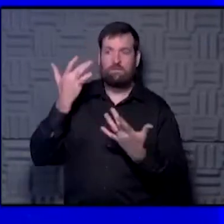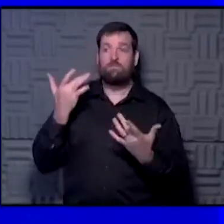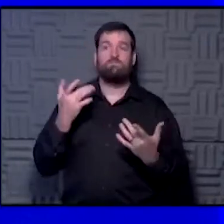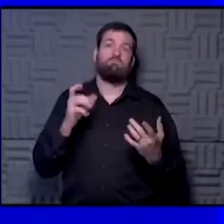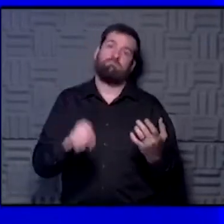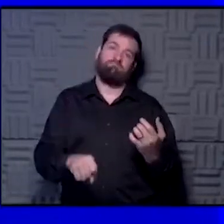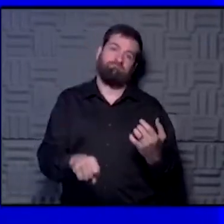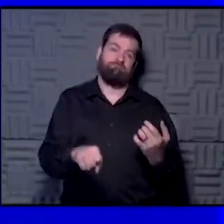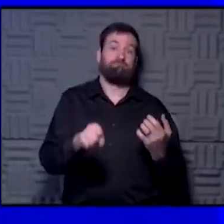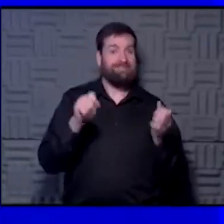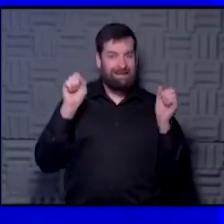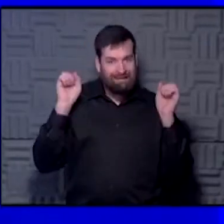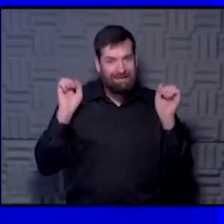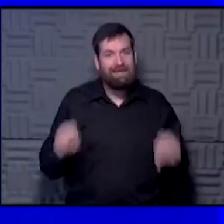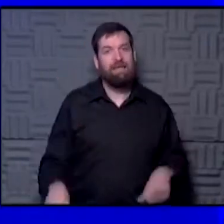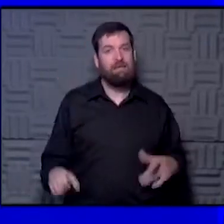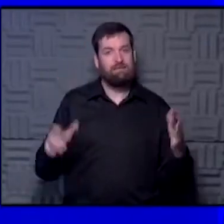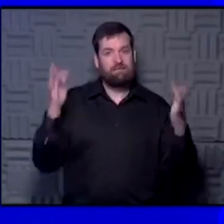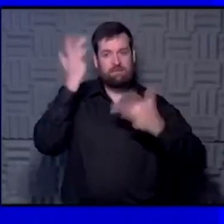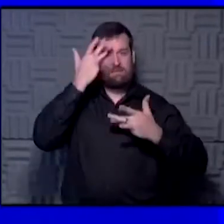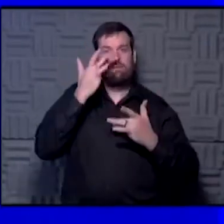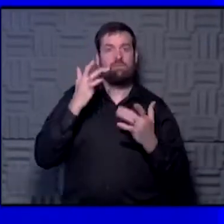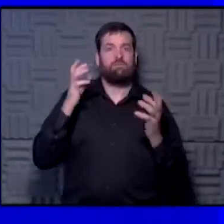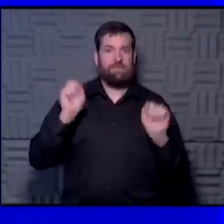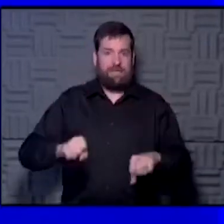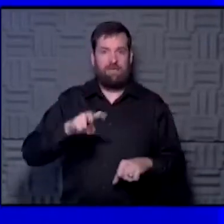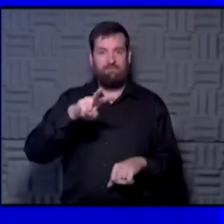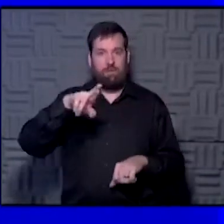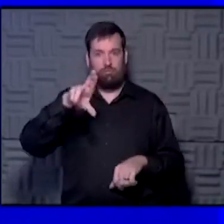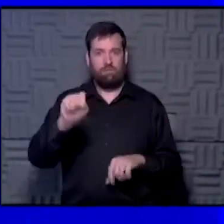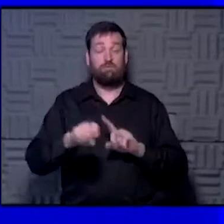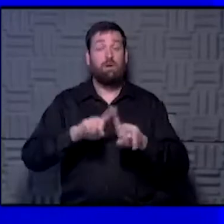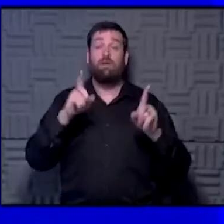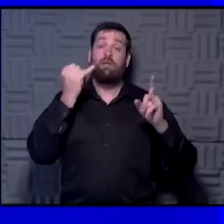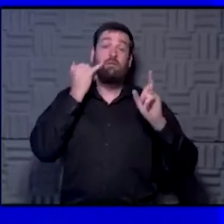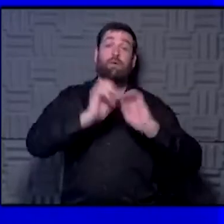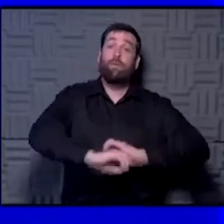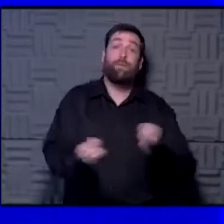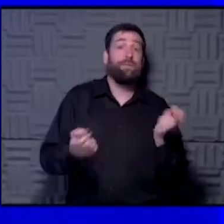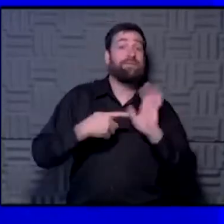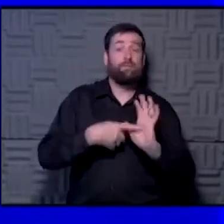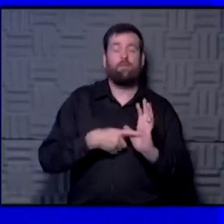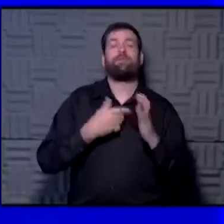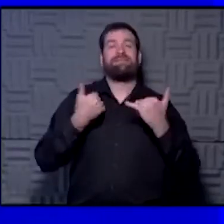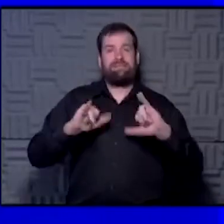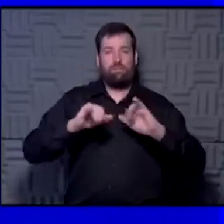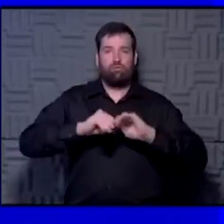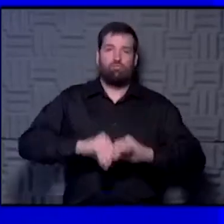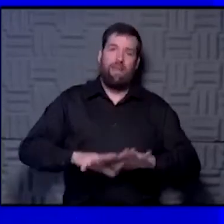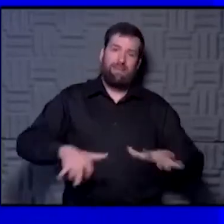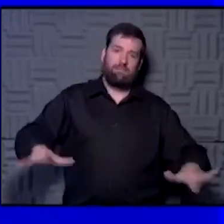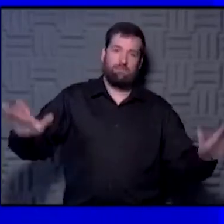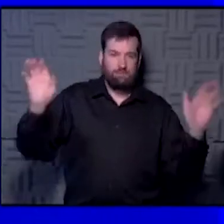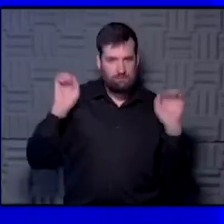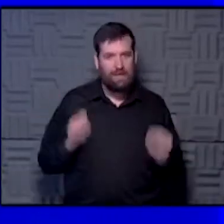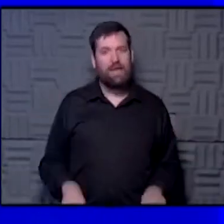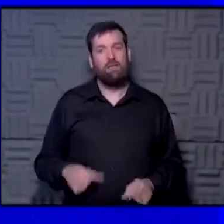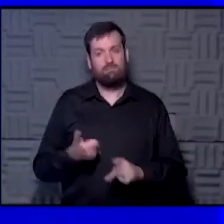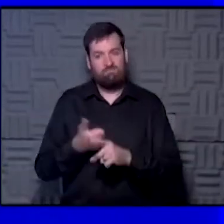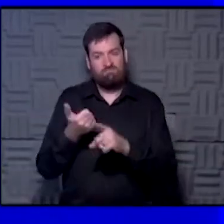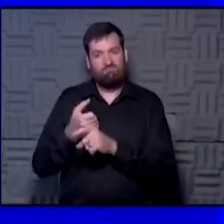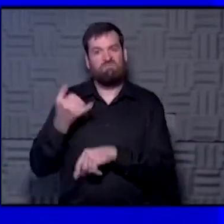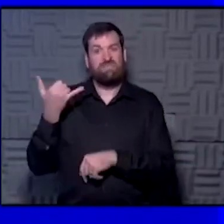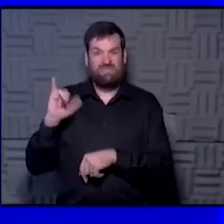they are absolutely able to get the disease, but more important, even if they have little to no symptoms, they can still spread the disease. So they are still